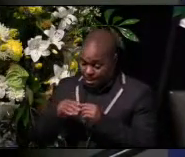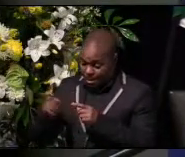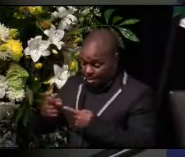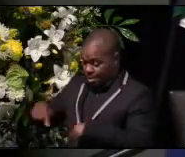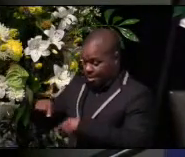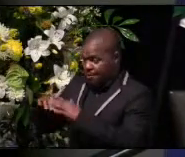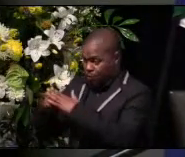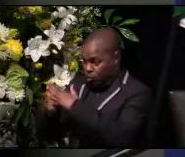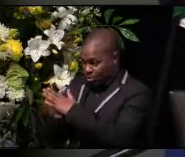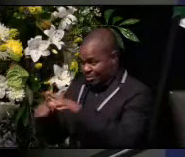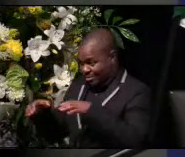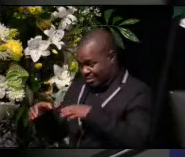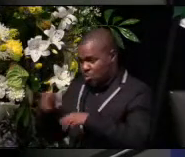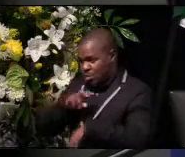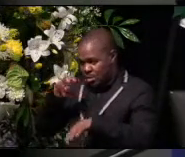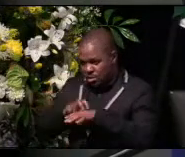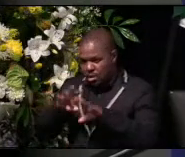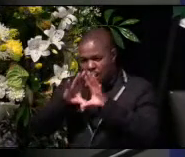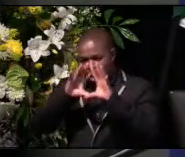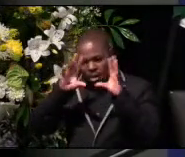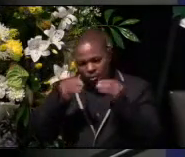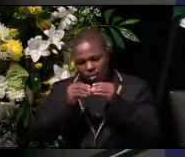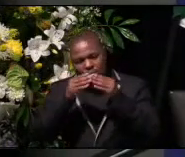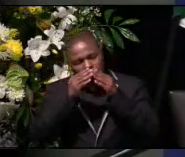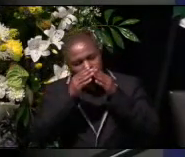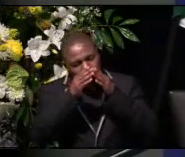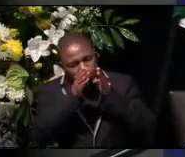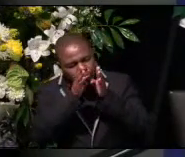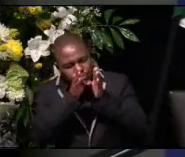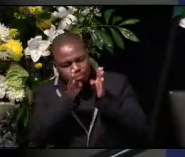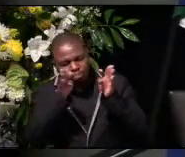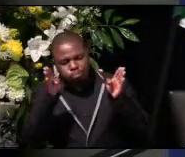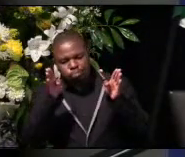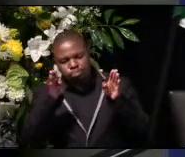Moses katani Foundation we have to look at everything very broadly